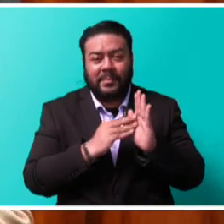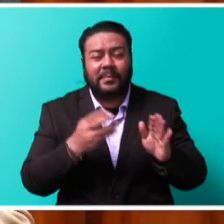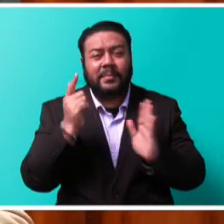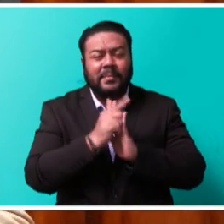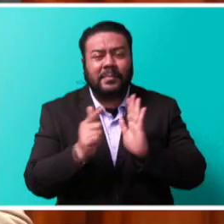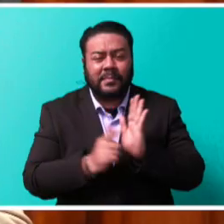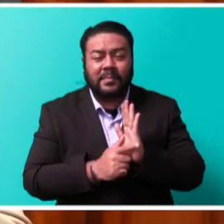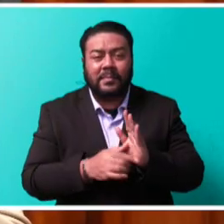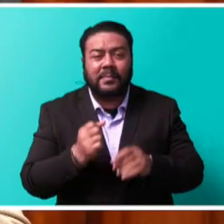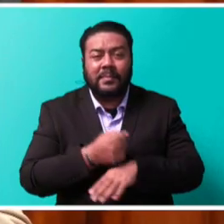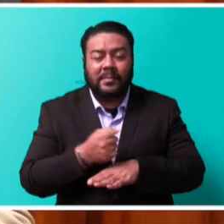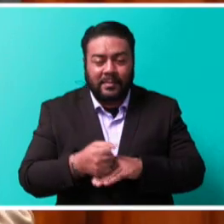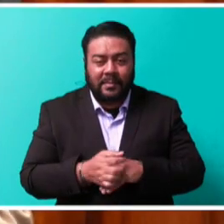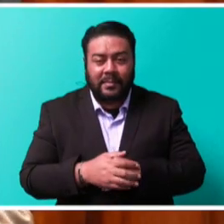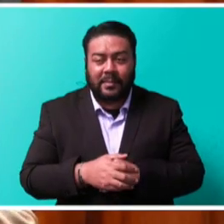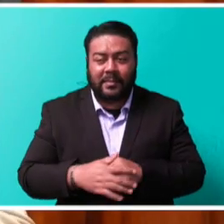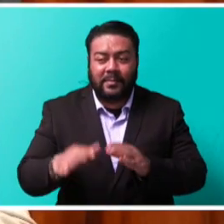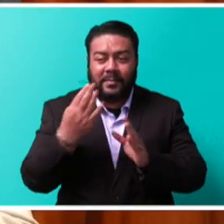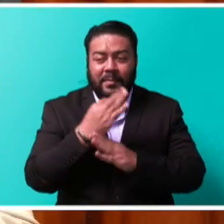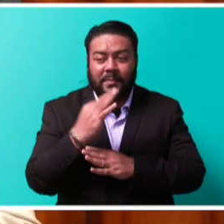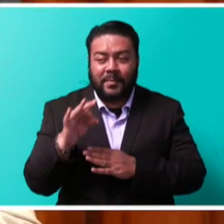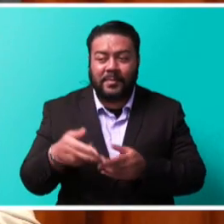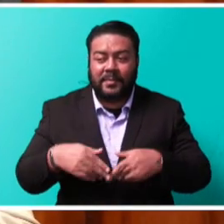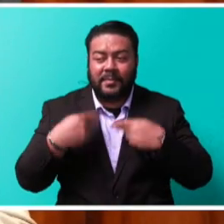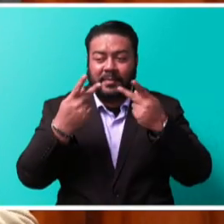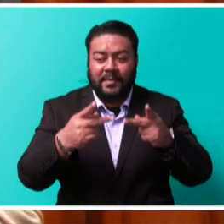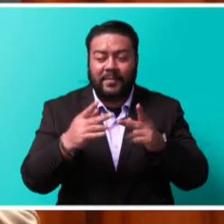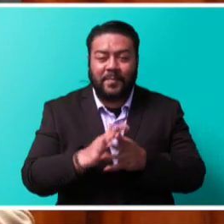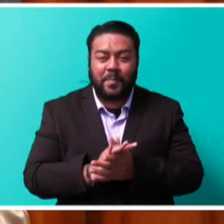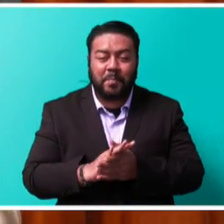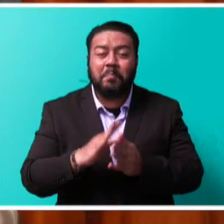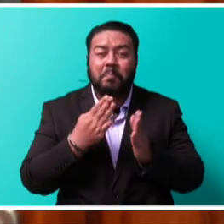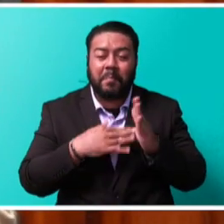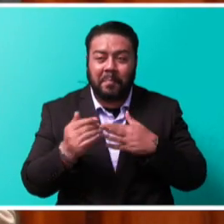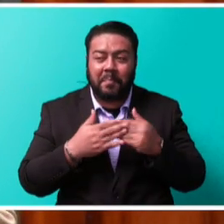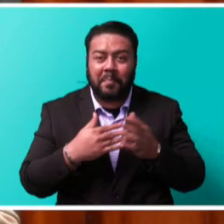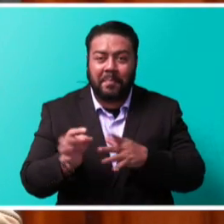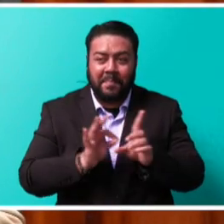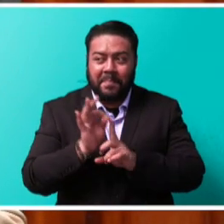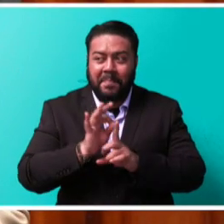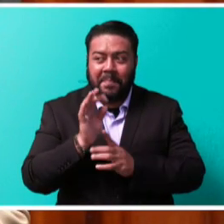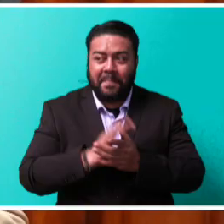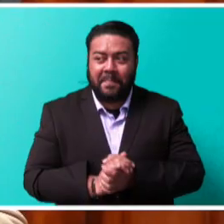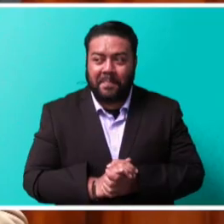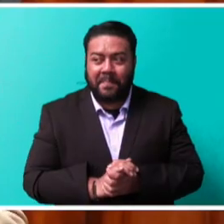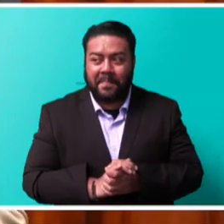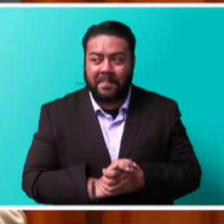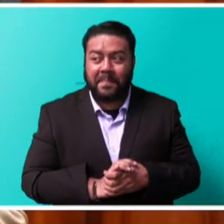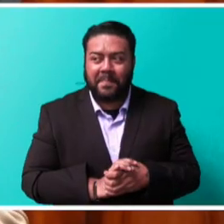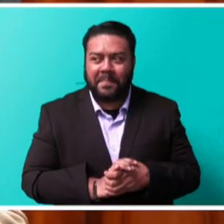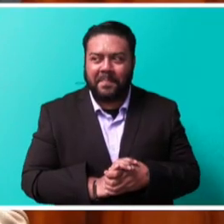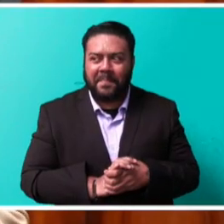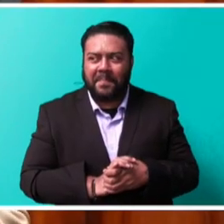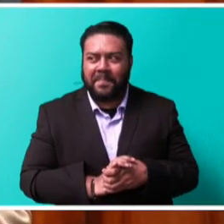that strengthens accountability, promotes sustainable forest management, improves landowner participation, enhances